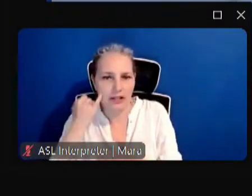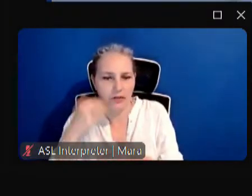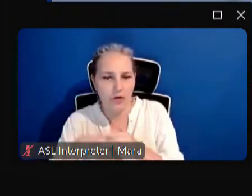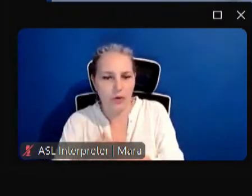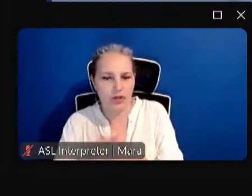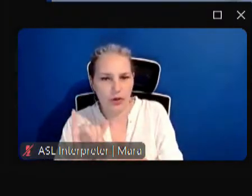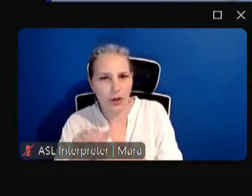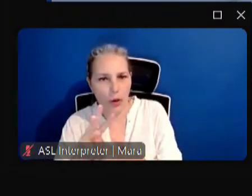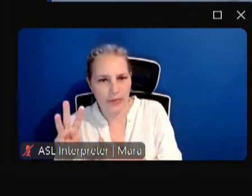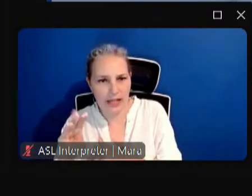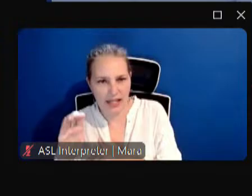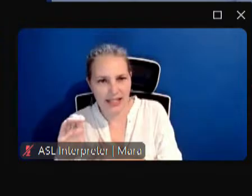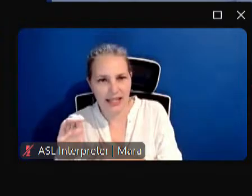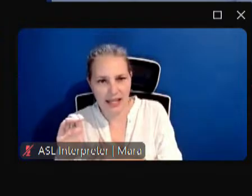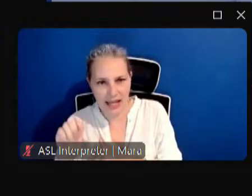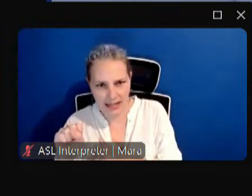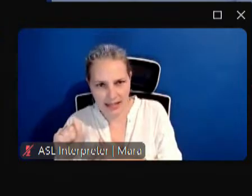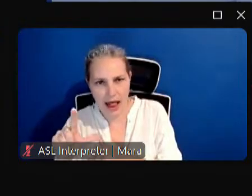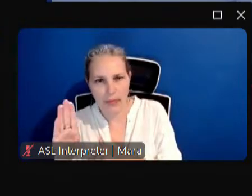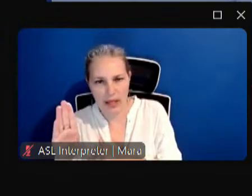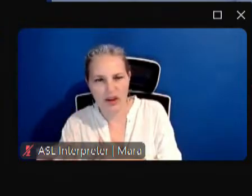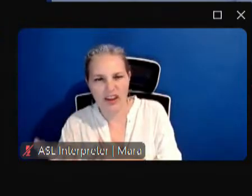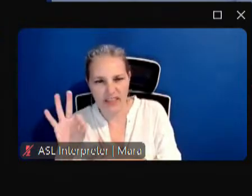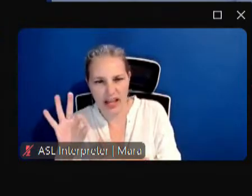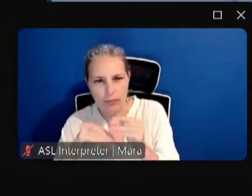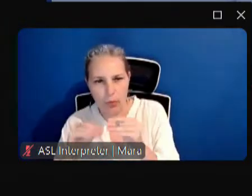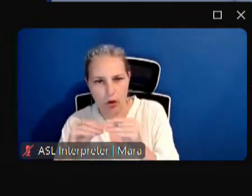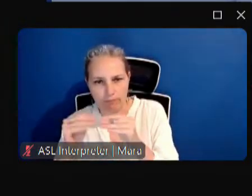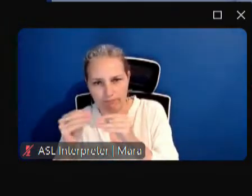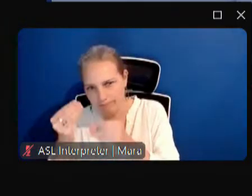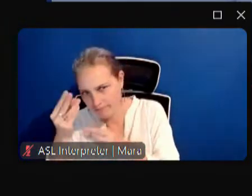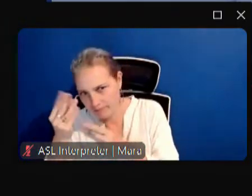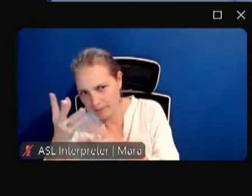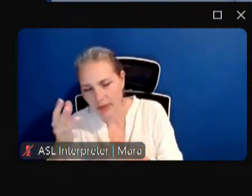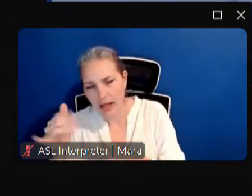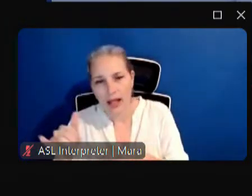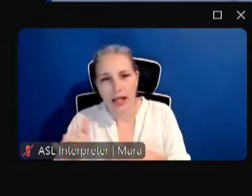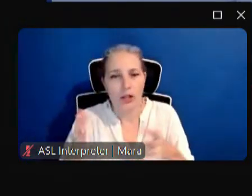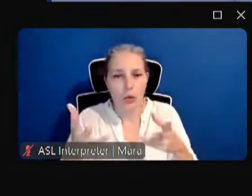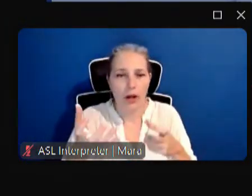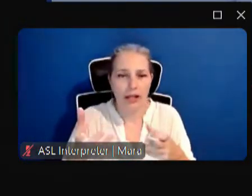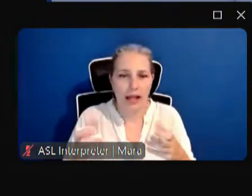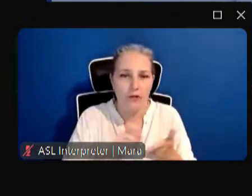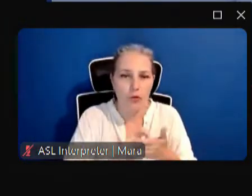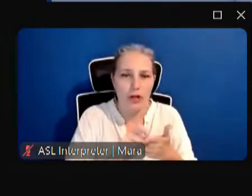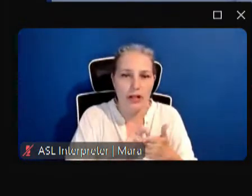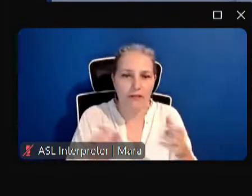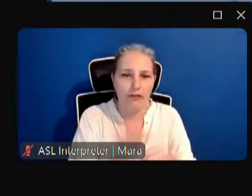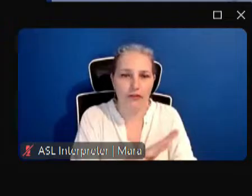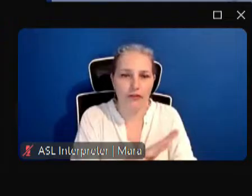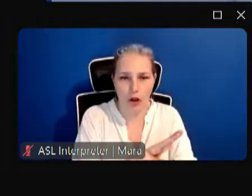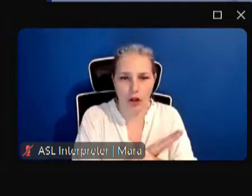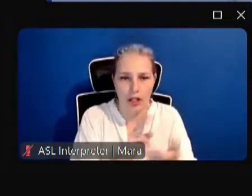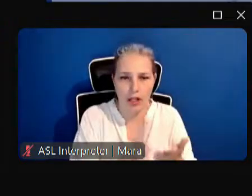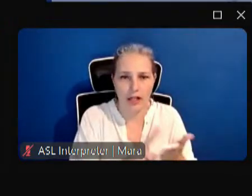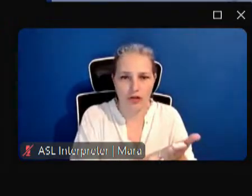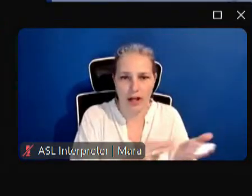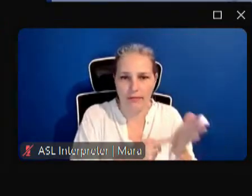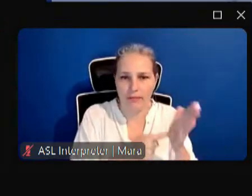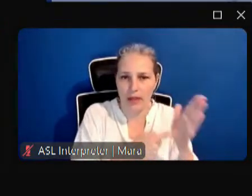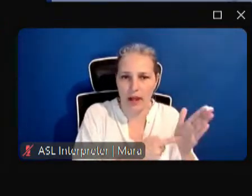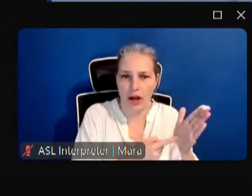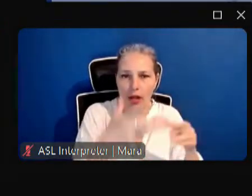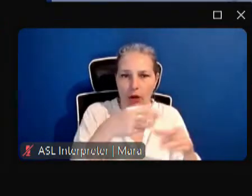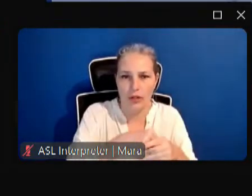Get a contract in writing. Before you sign anything, make sure you review a full written contract, which must include the total price and the